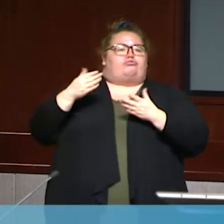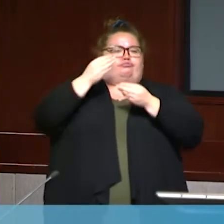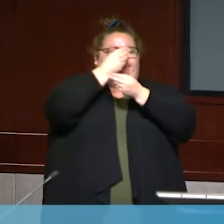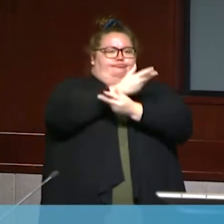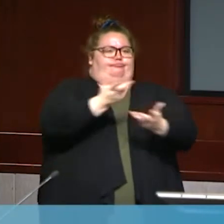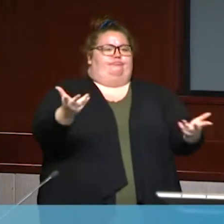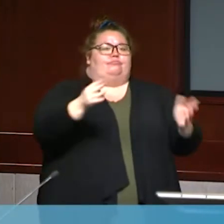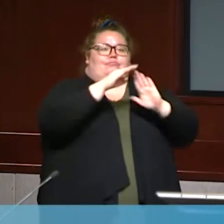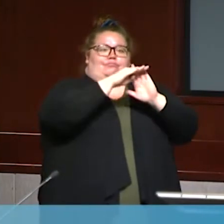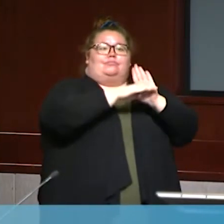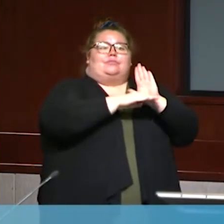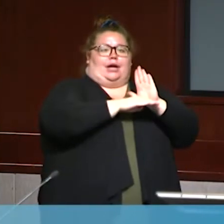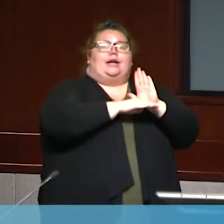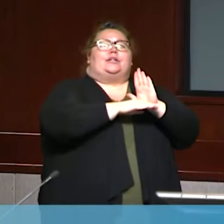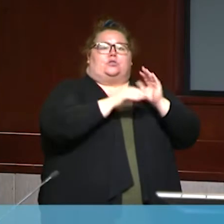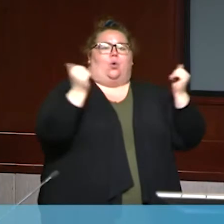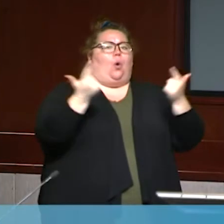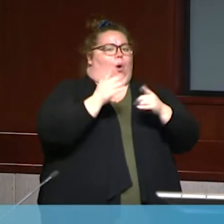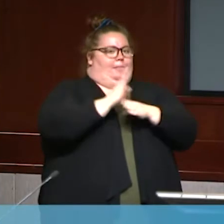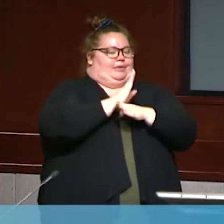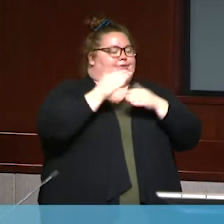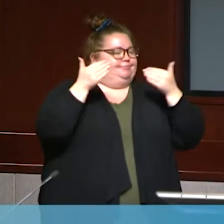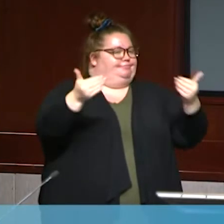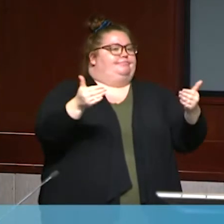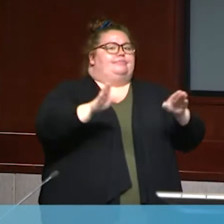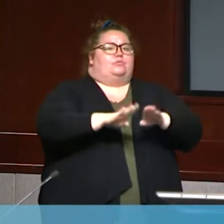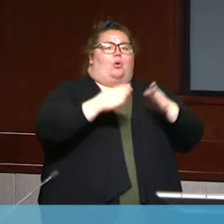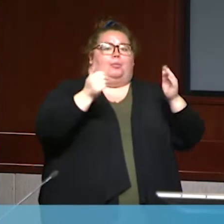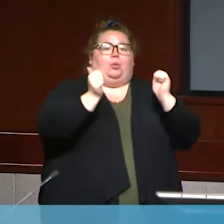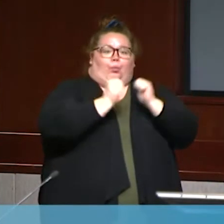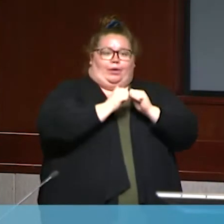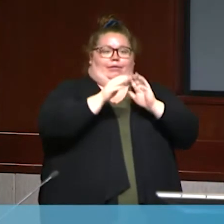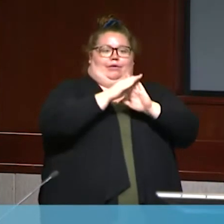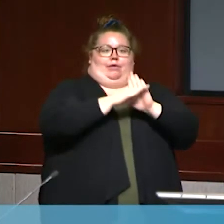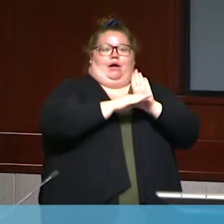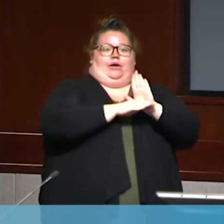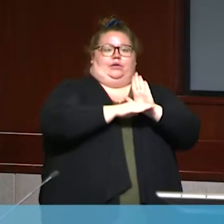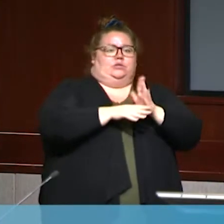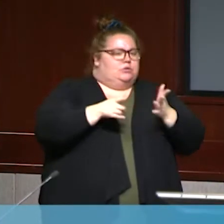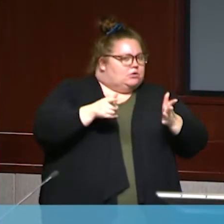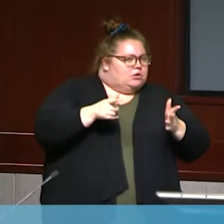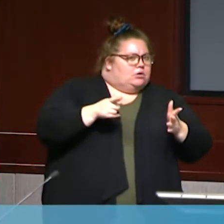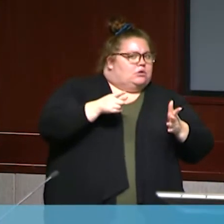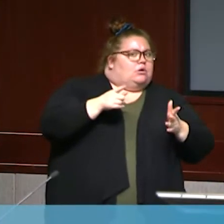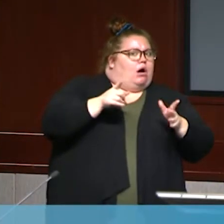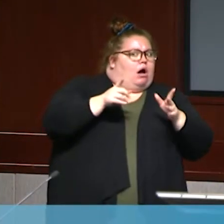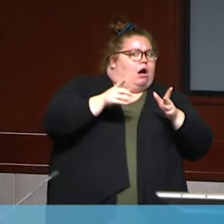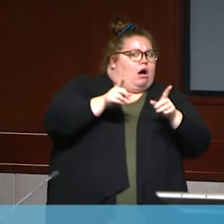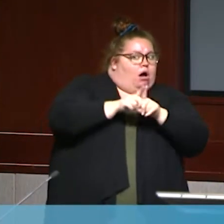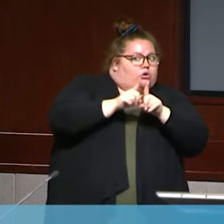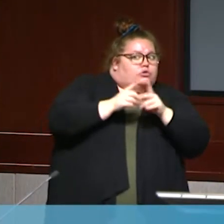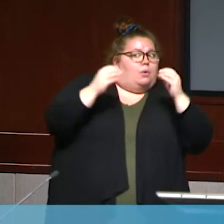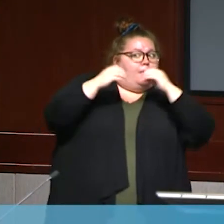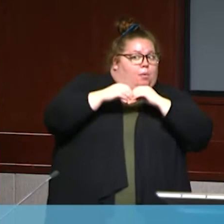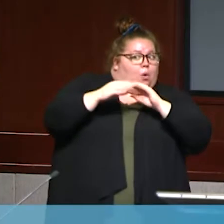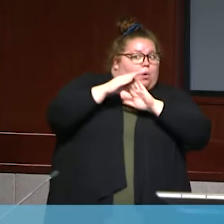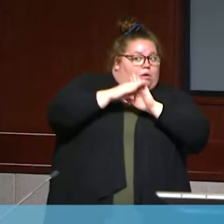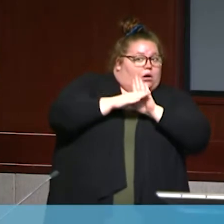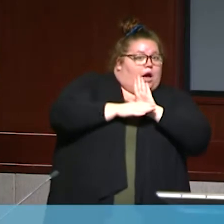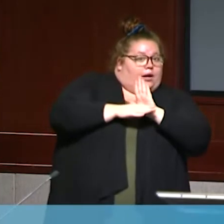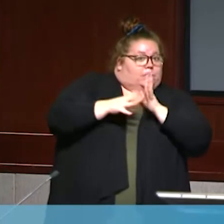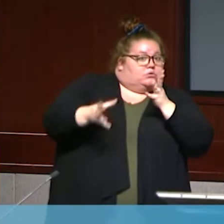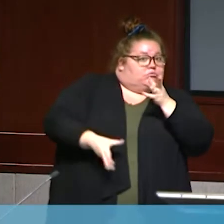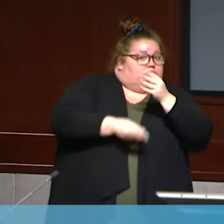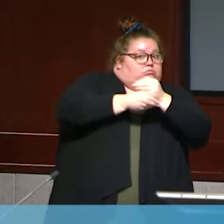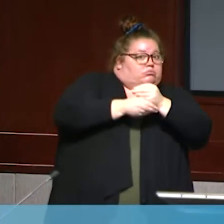immediately. And did I hear that some more guidance documents were put out this week? Yes, there was an additional guidance document